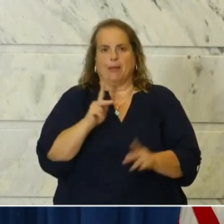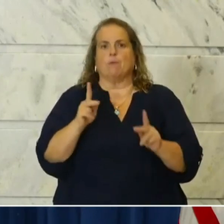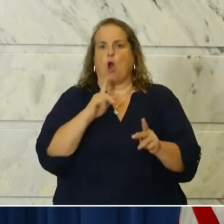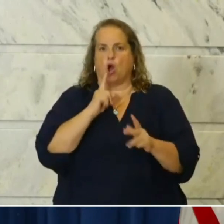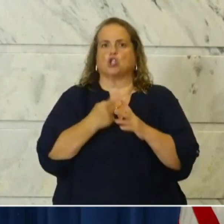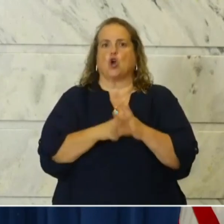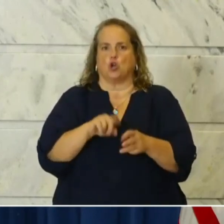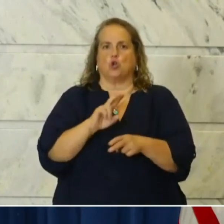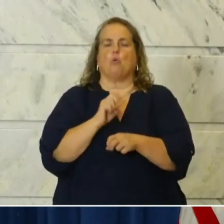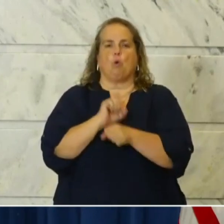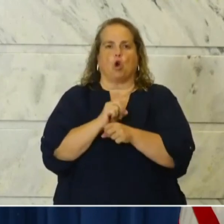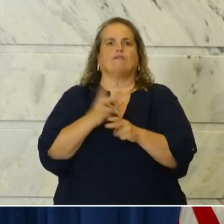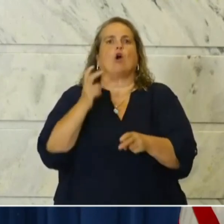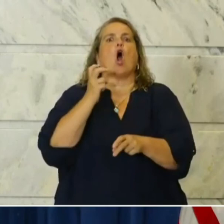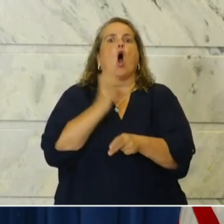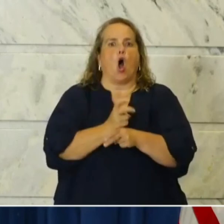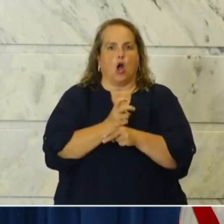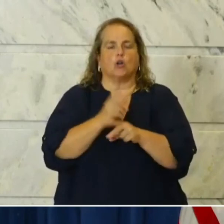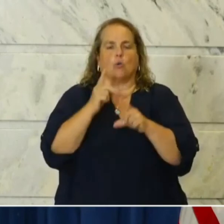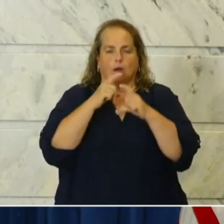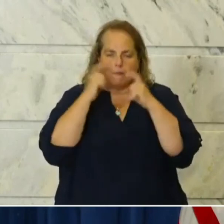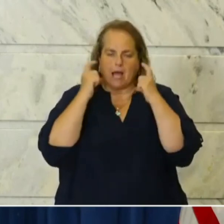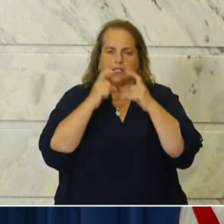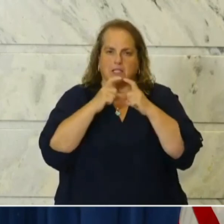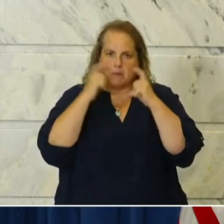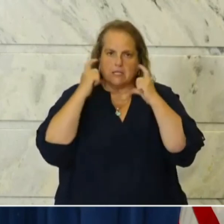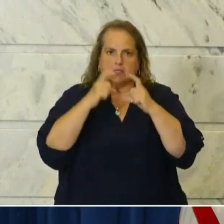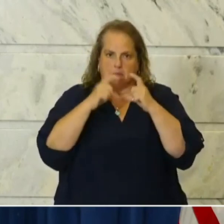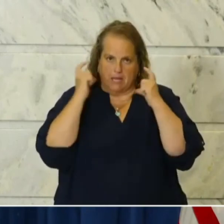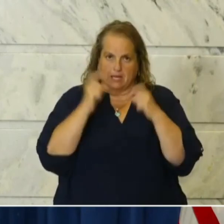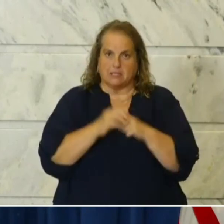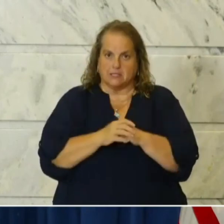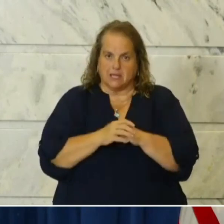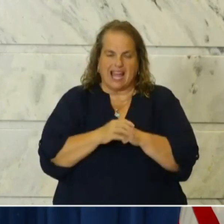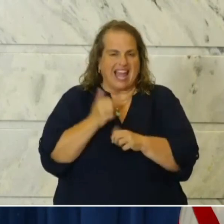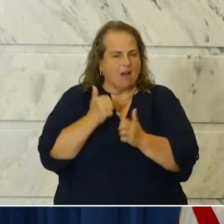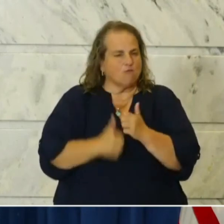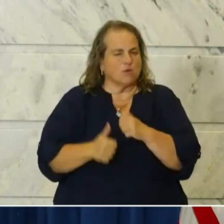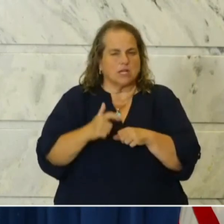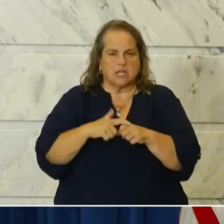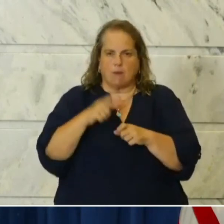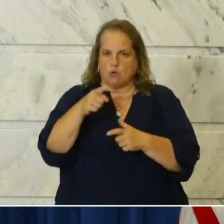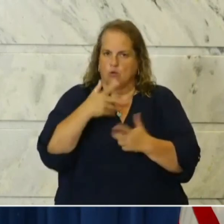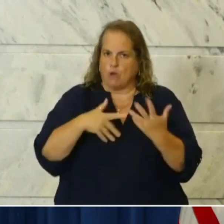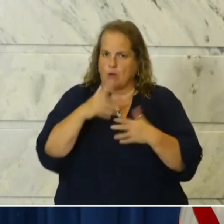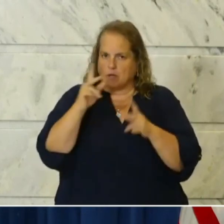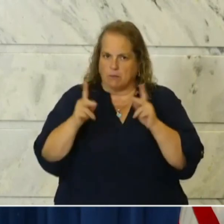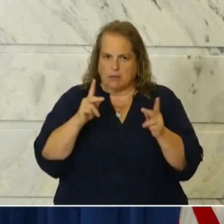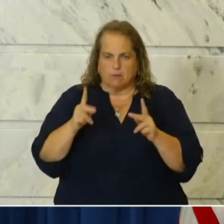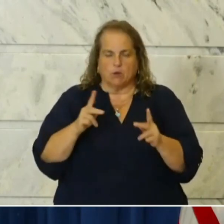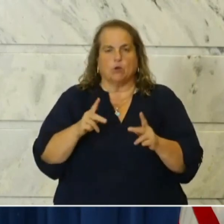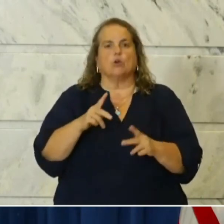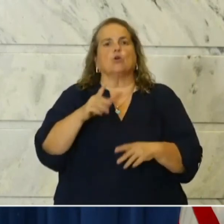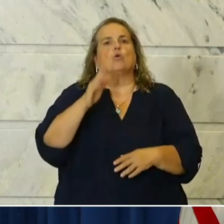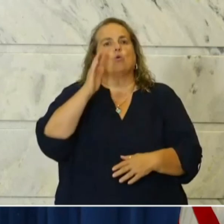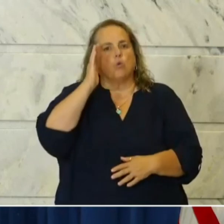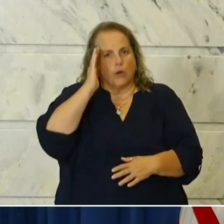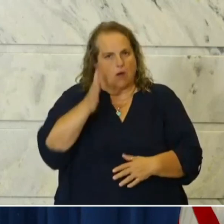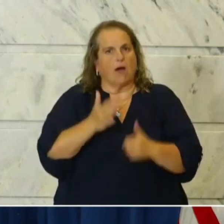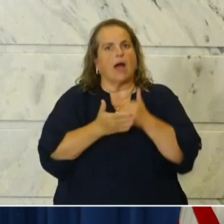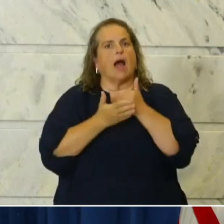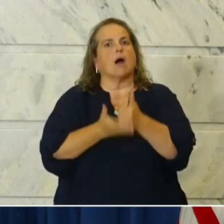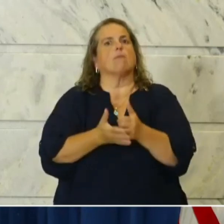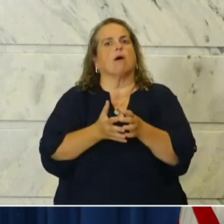really hard. Please wear that facial covering. Every time you're around people, it will go a long, long